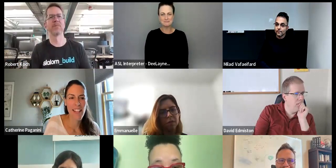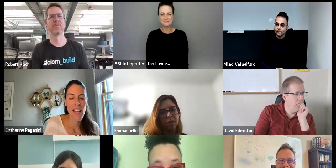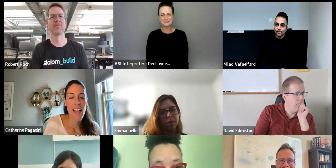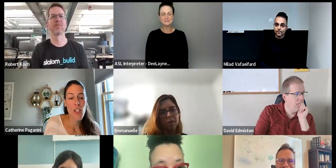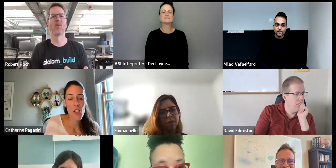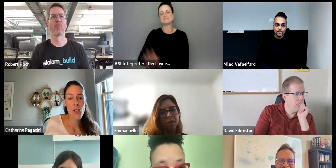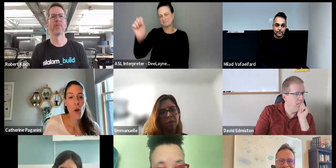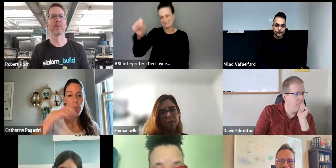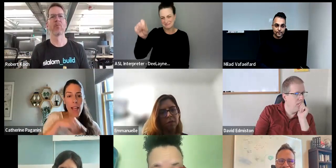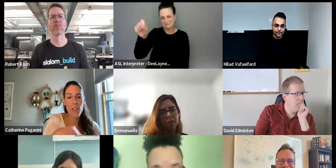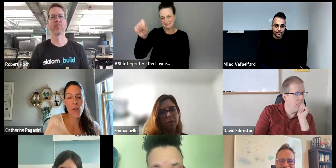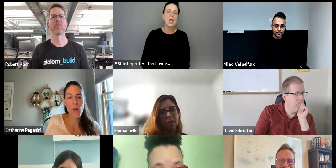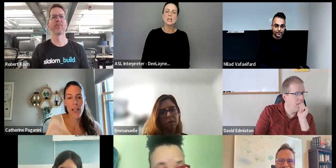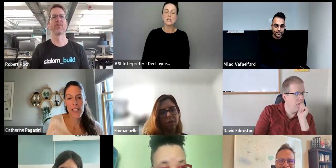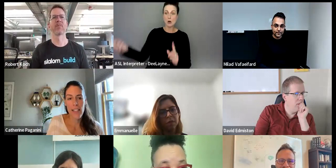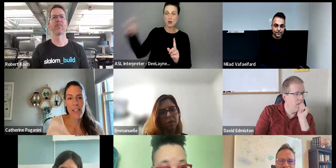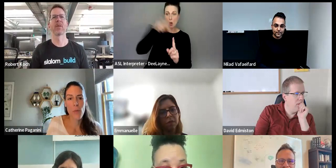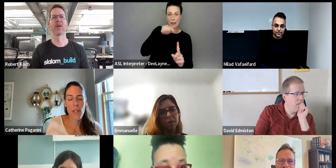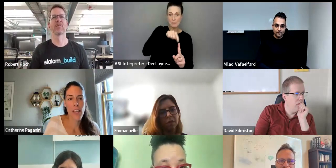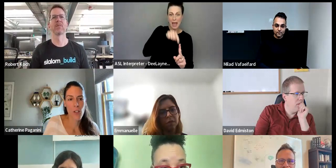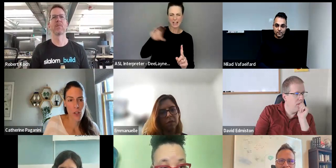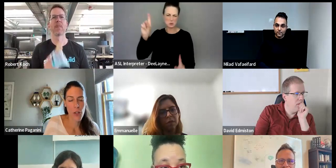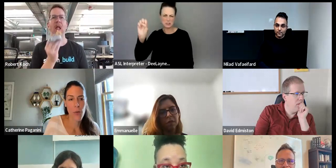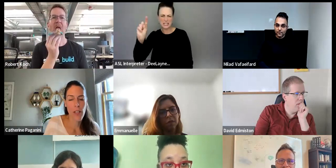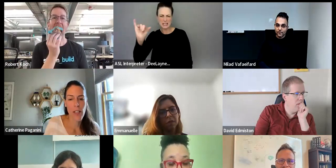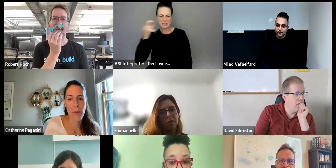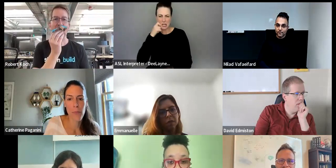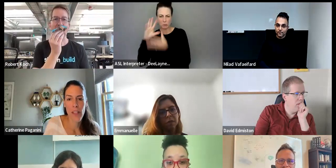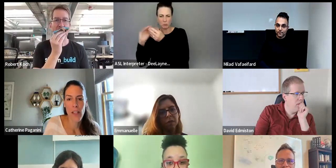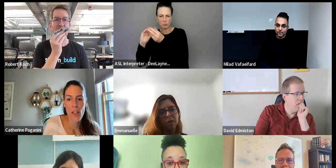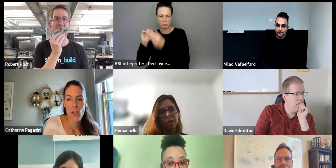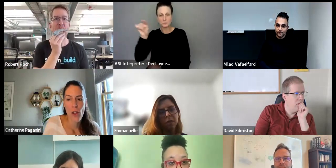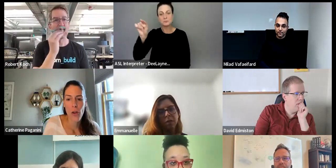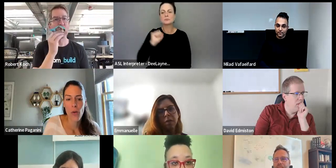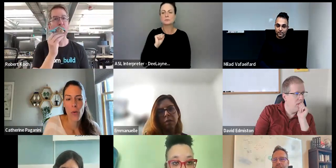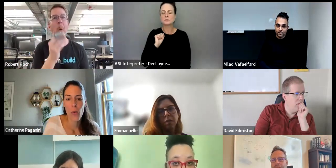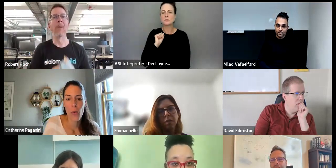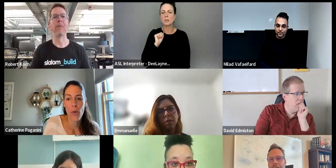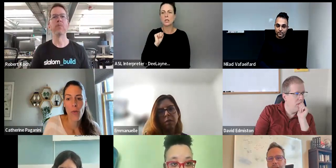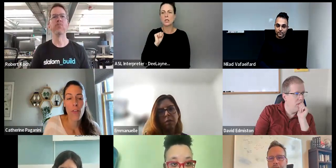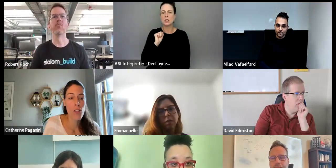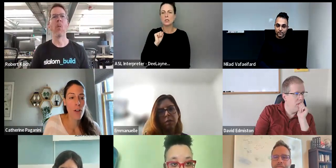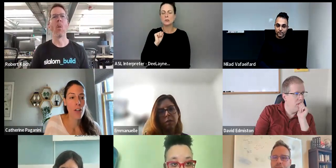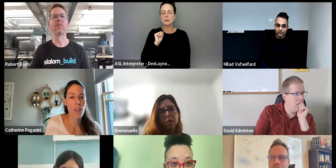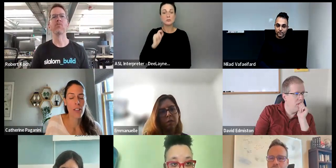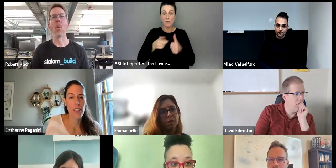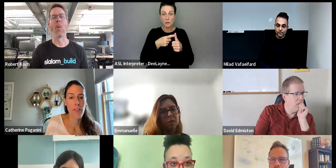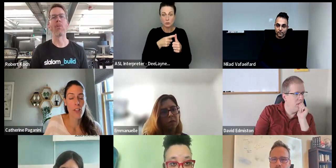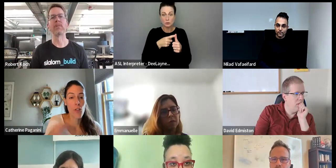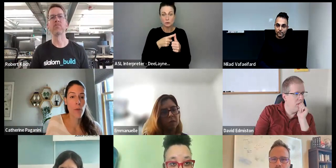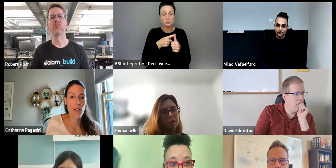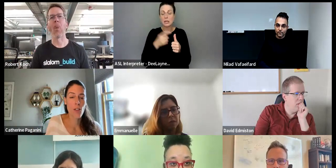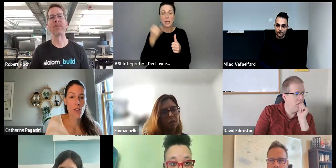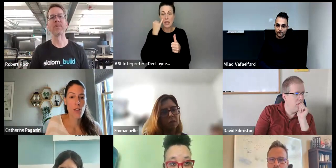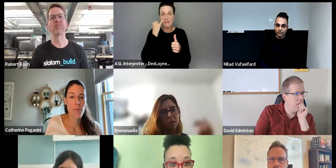information. Yeah. Just going back to what Destiny was saying too, So first of all, if